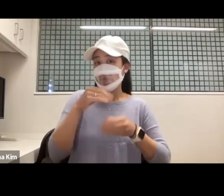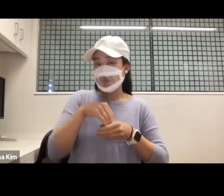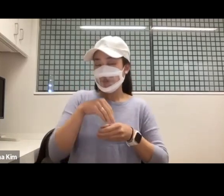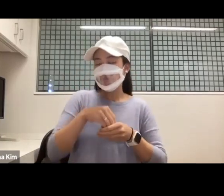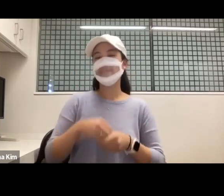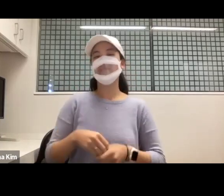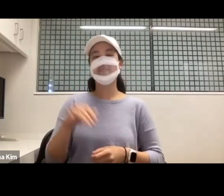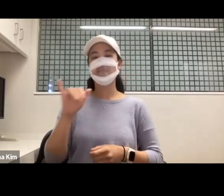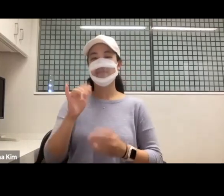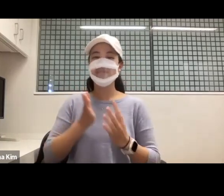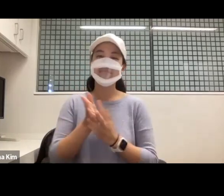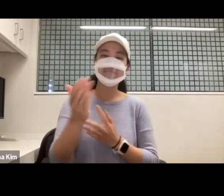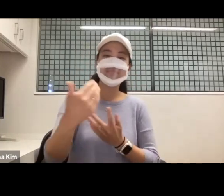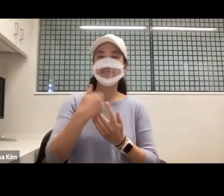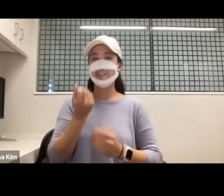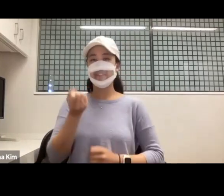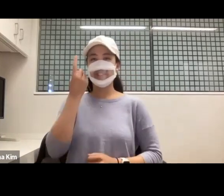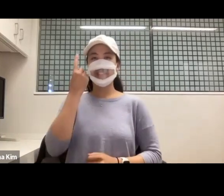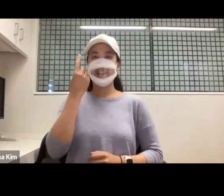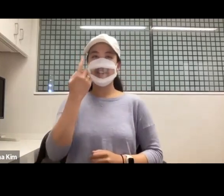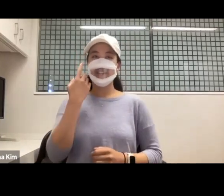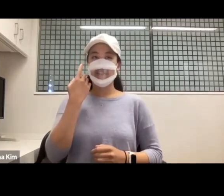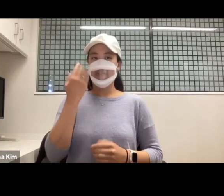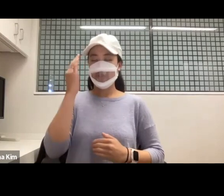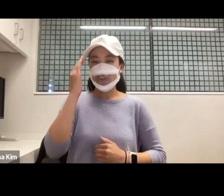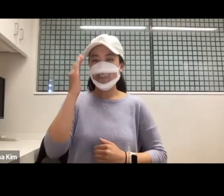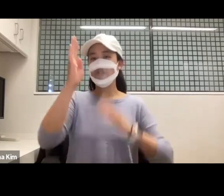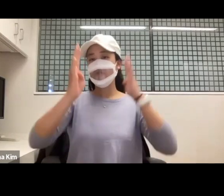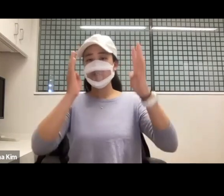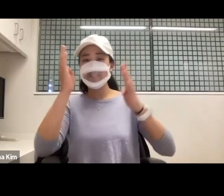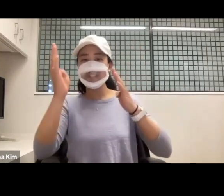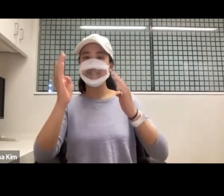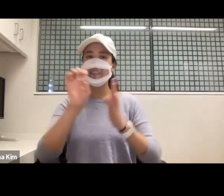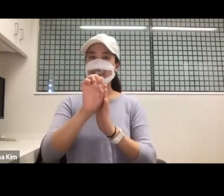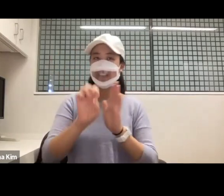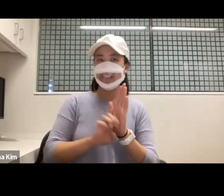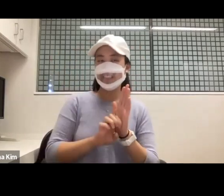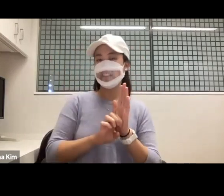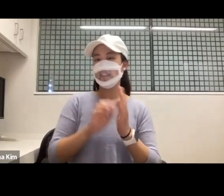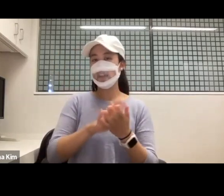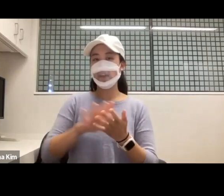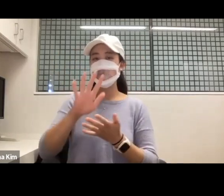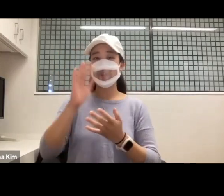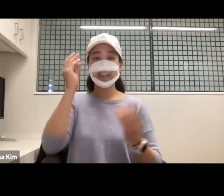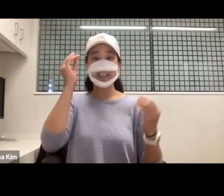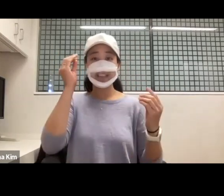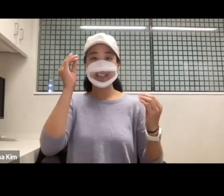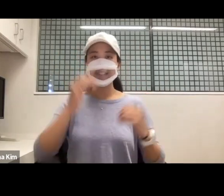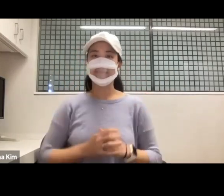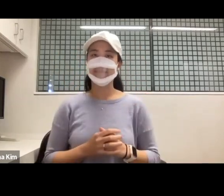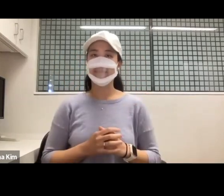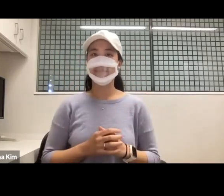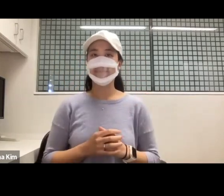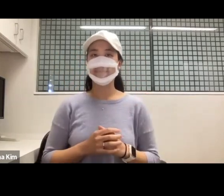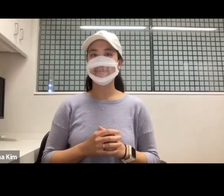identities, intrinsic motivation, thorough understanding of knowledge, and